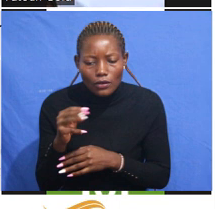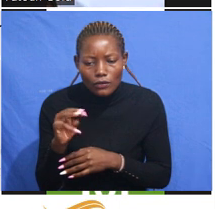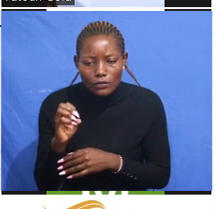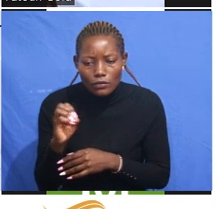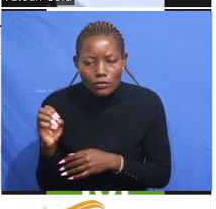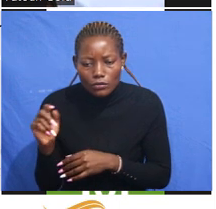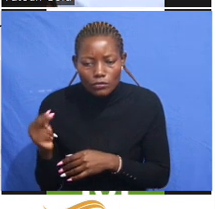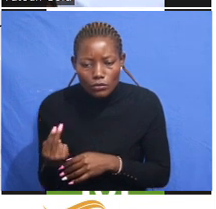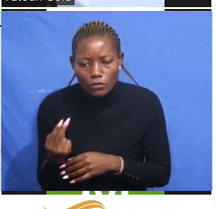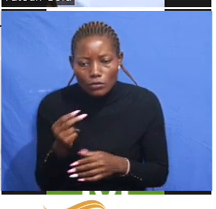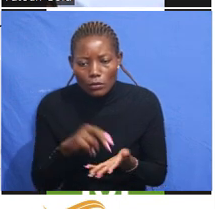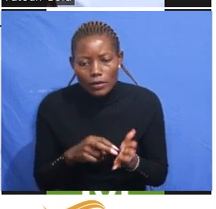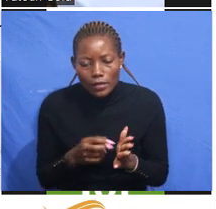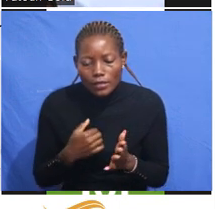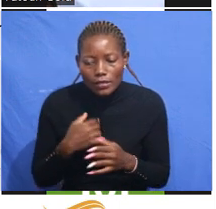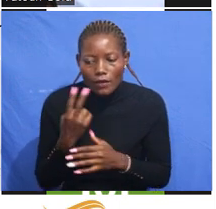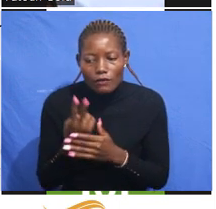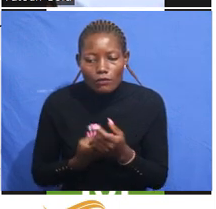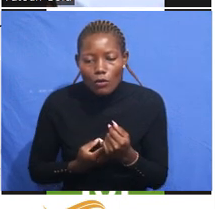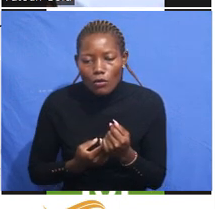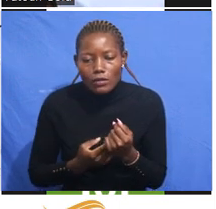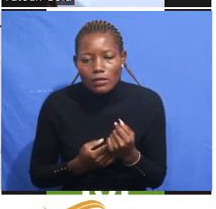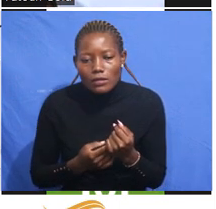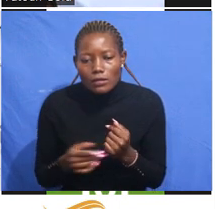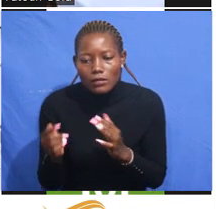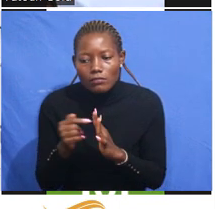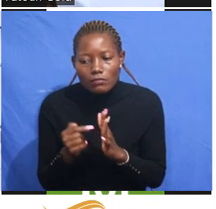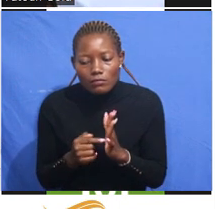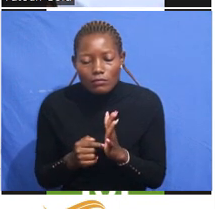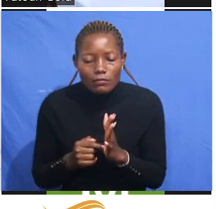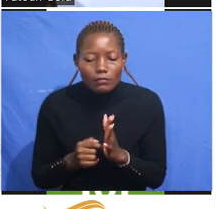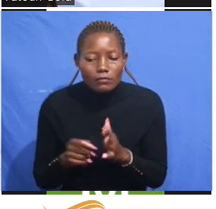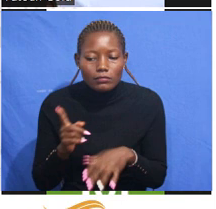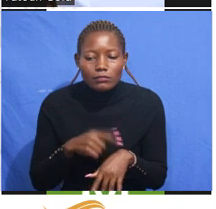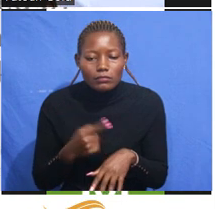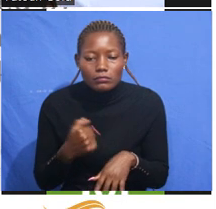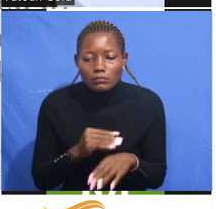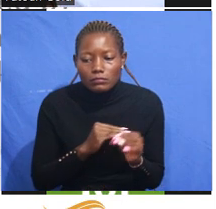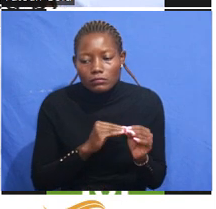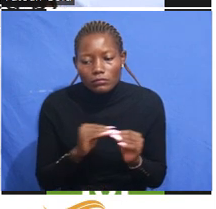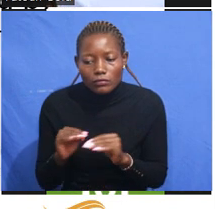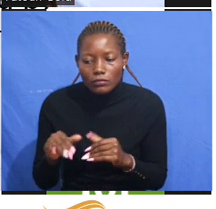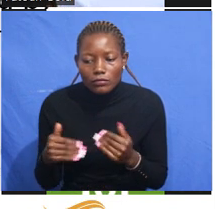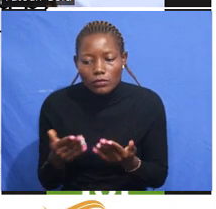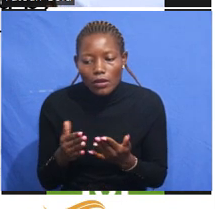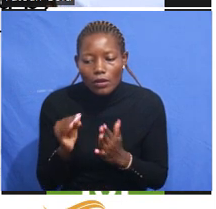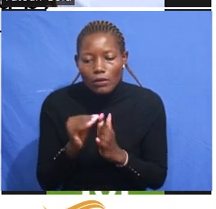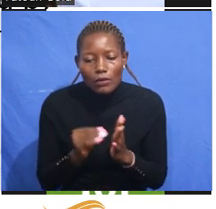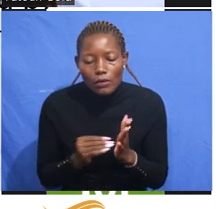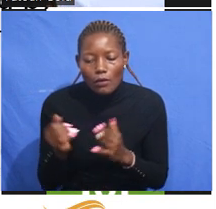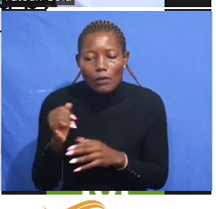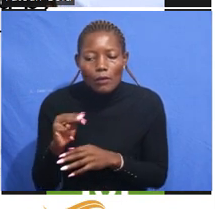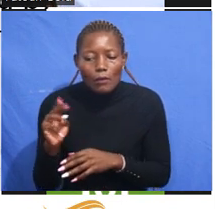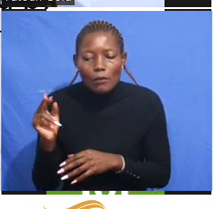both smooth and skeletal muscle. When we go now to the structure of the muscles, and